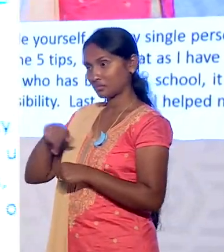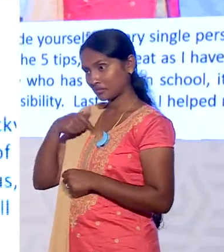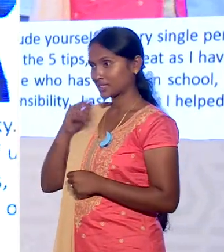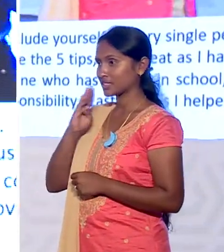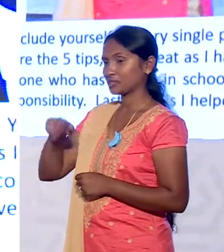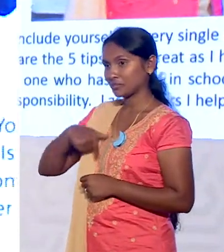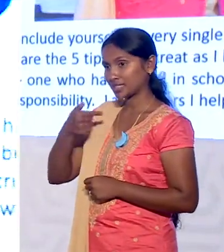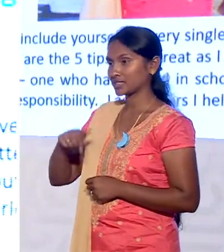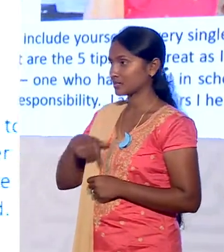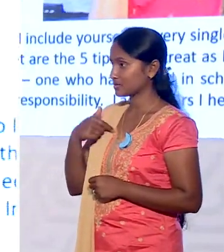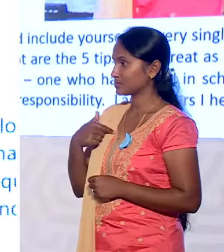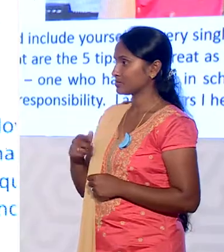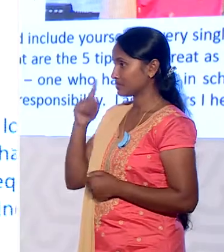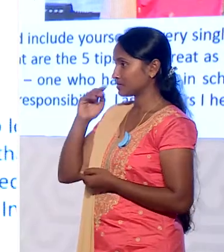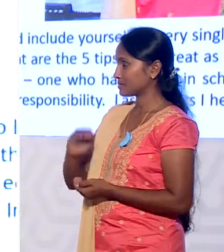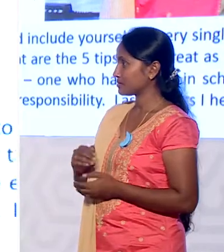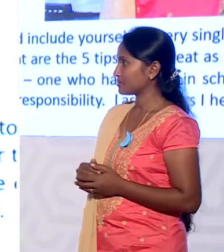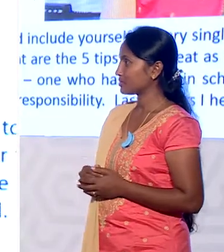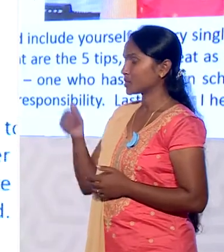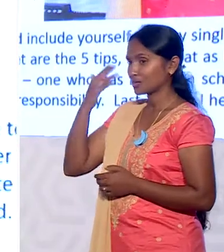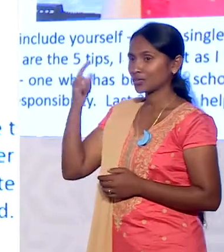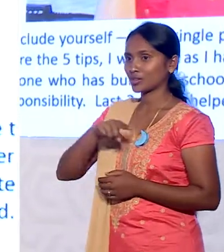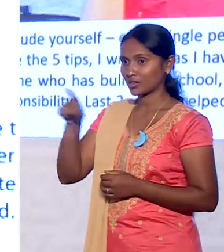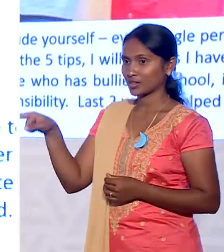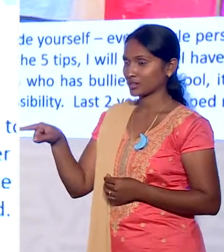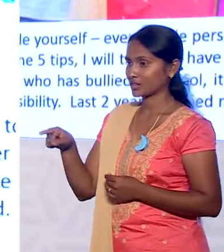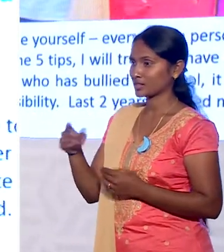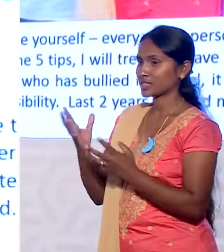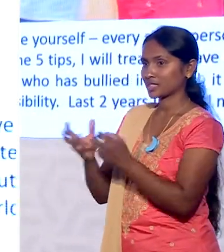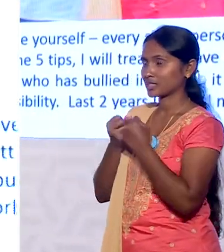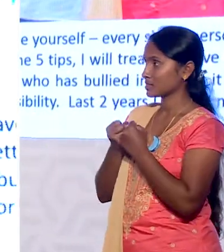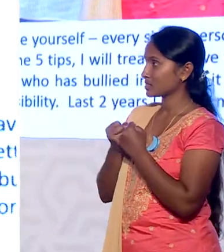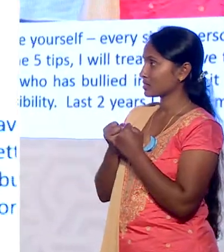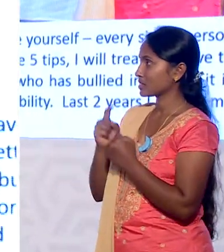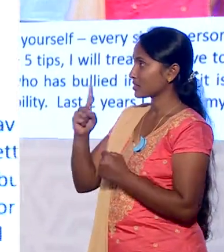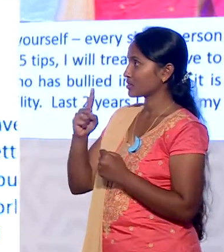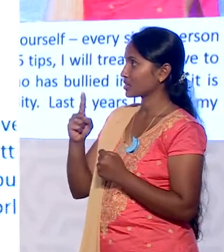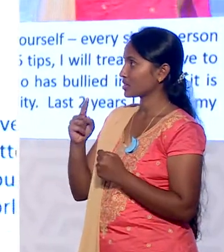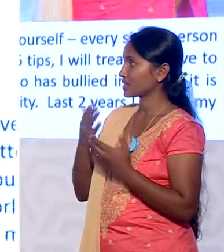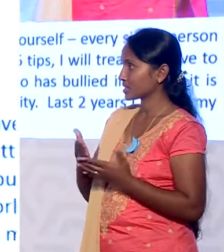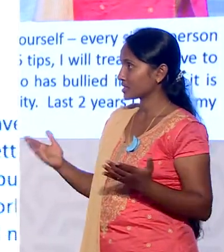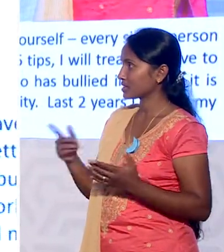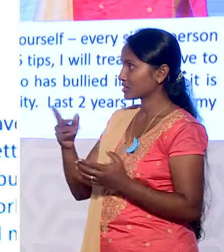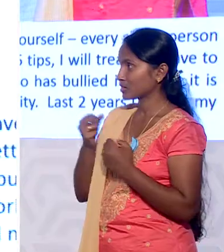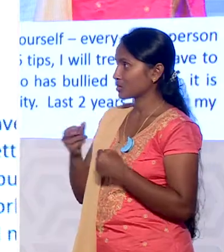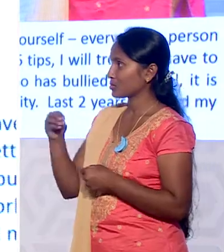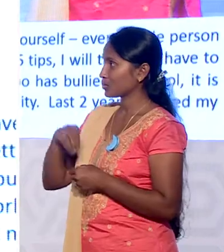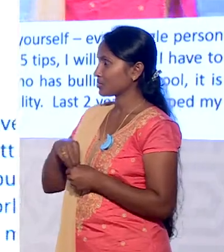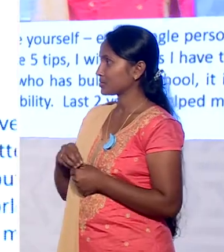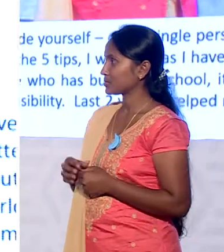be yourself. Because everybody else is taken. It is the only thing that you can do superbly on your